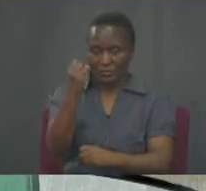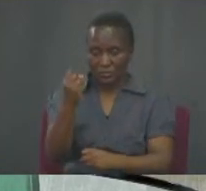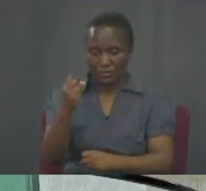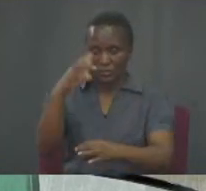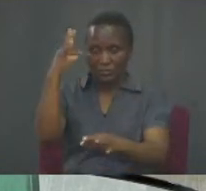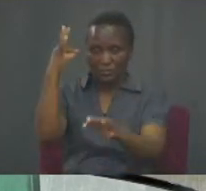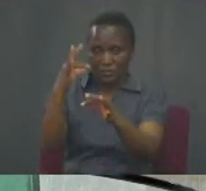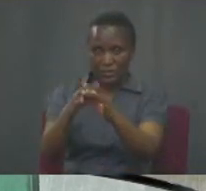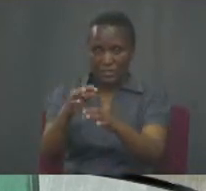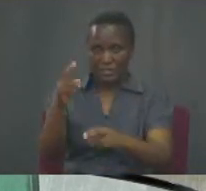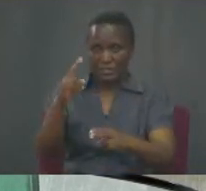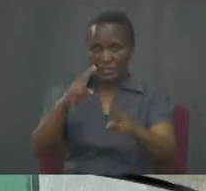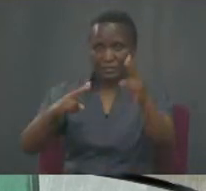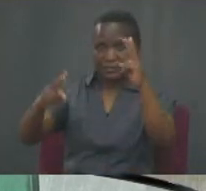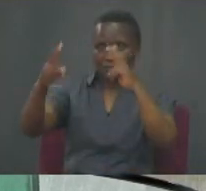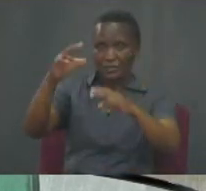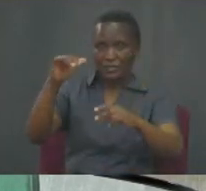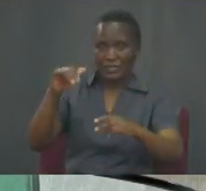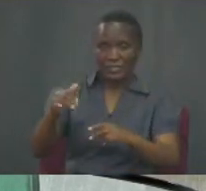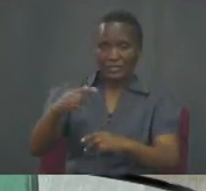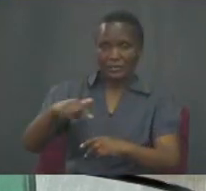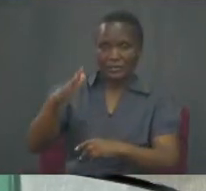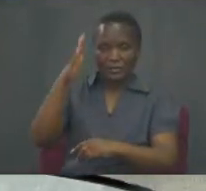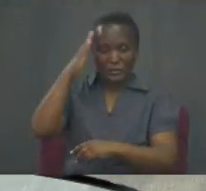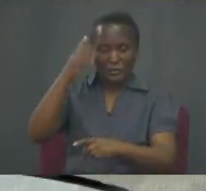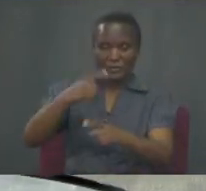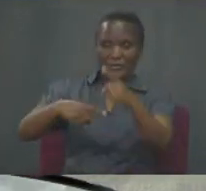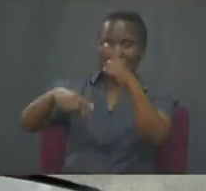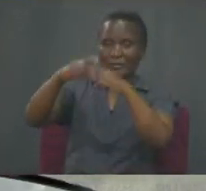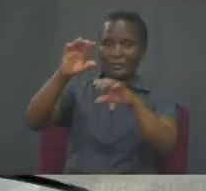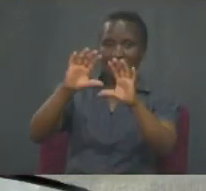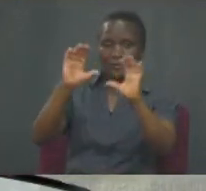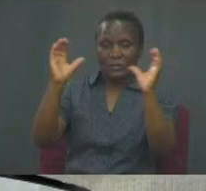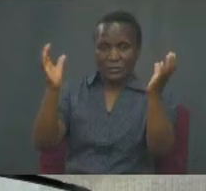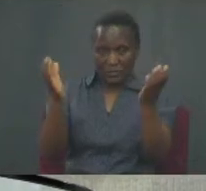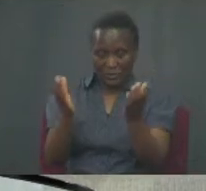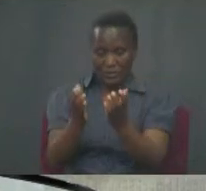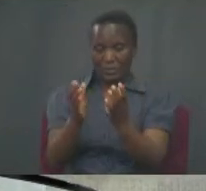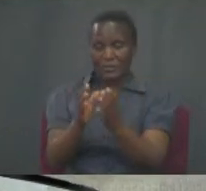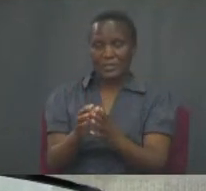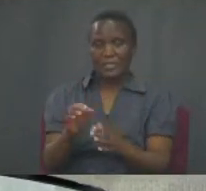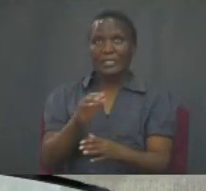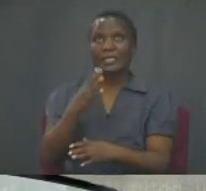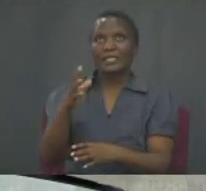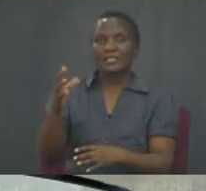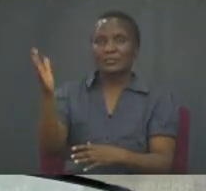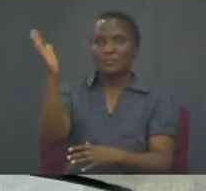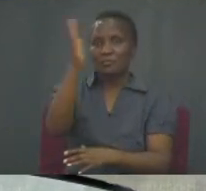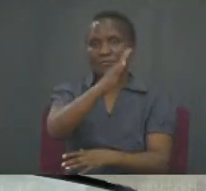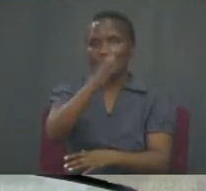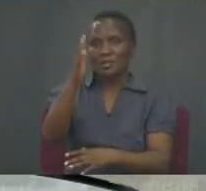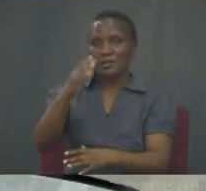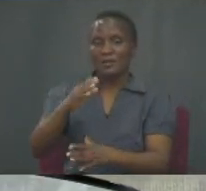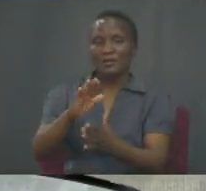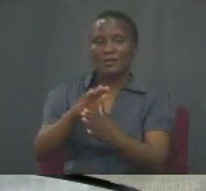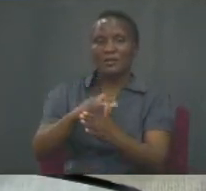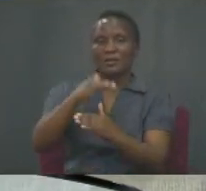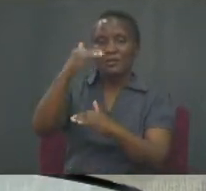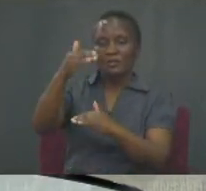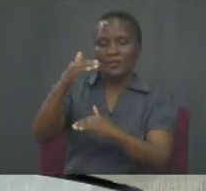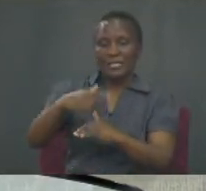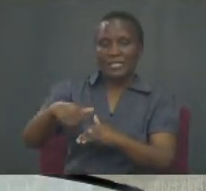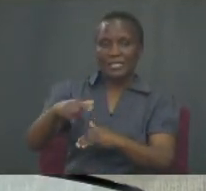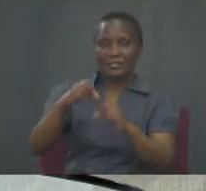the victory that we know that overcomes the world. His banner over us is love, our sword the word of God.